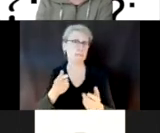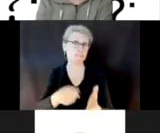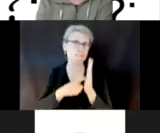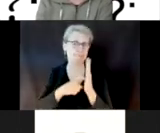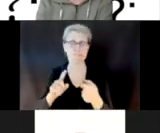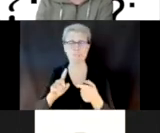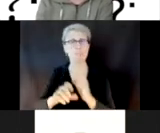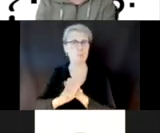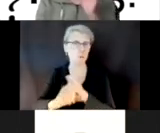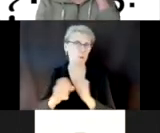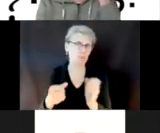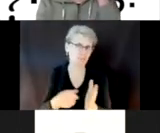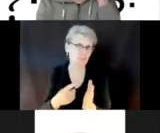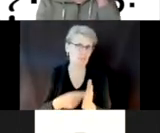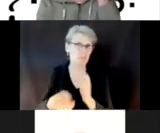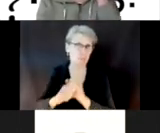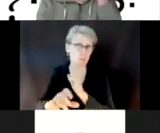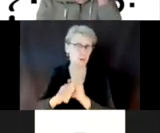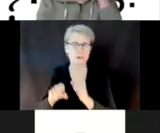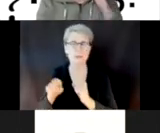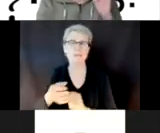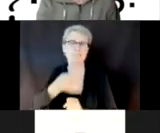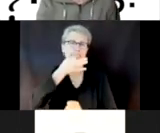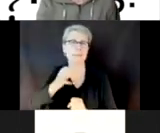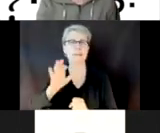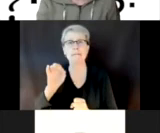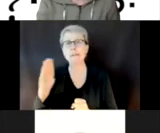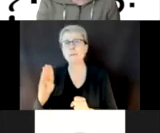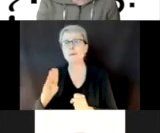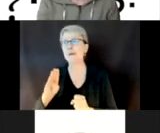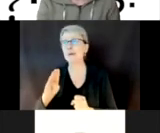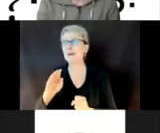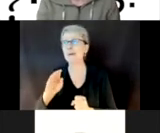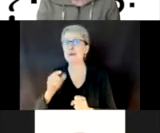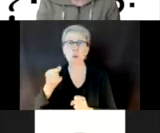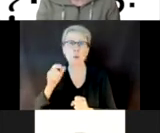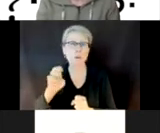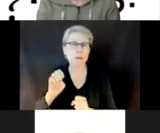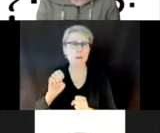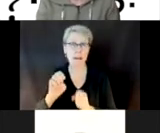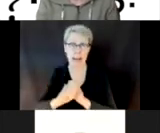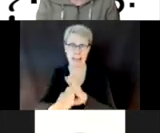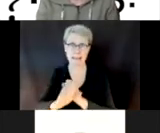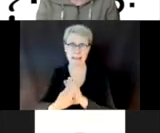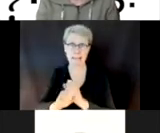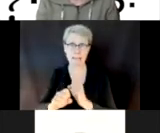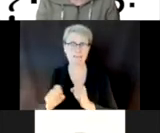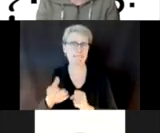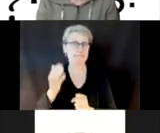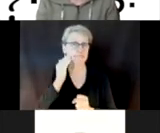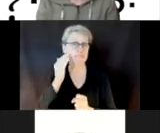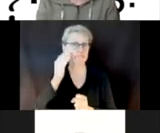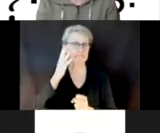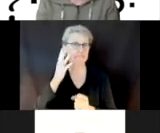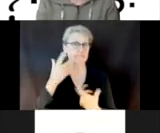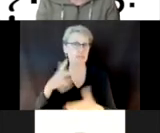So that would be somebody that really knows Facebook ads, Google ads, and also how to just